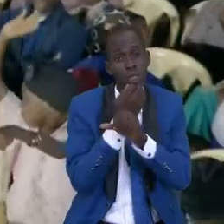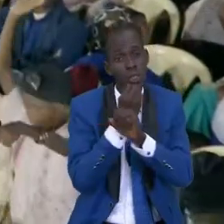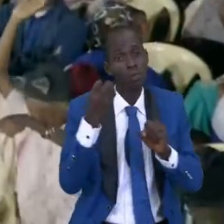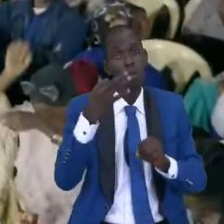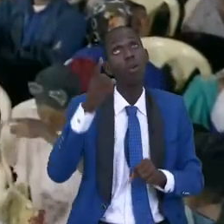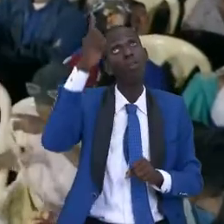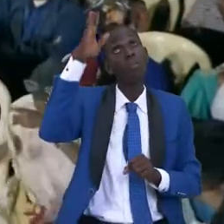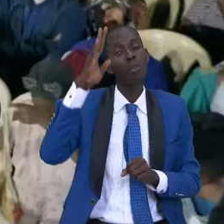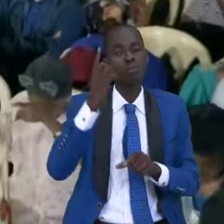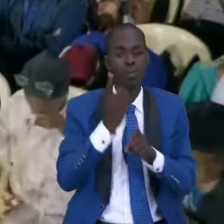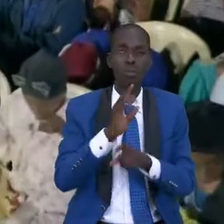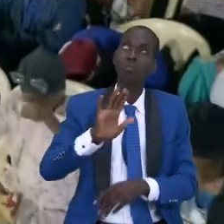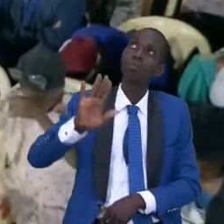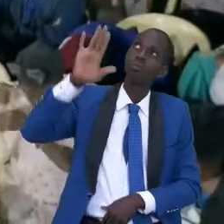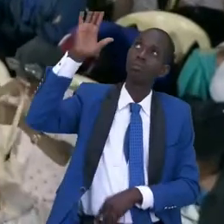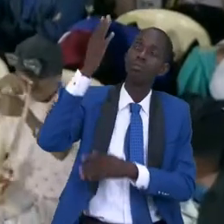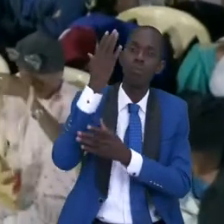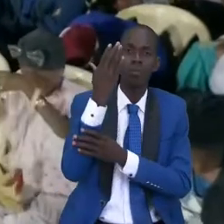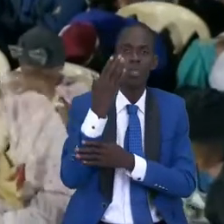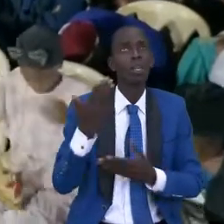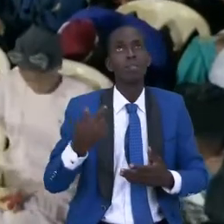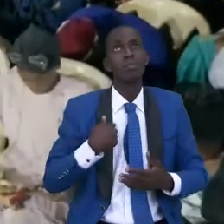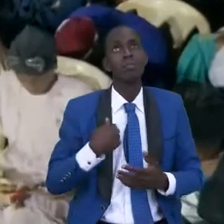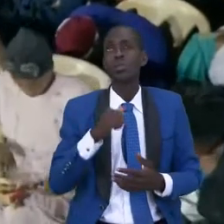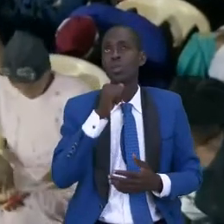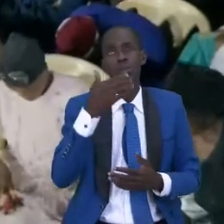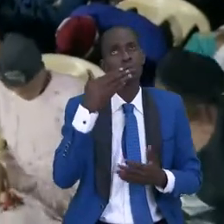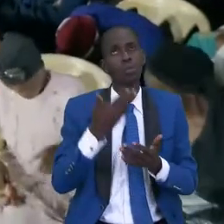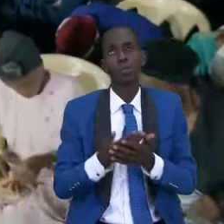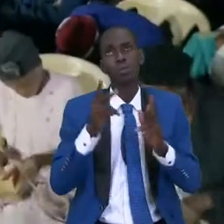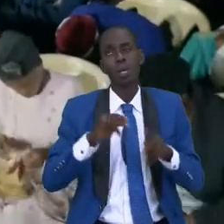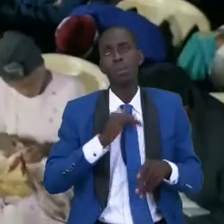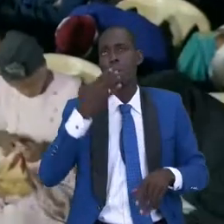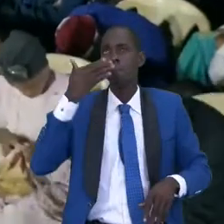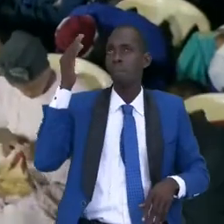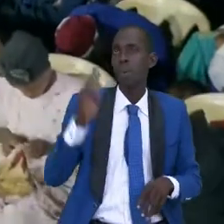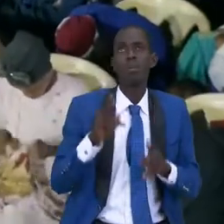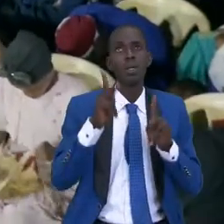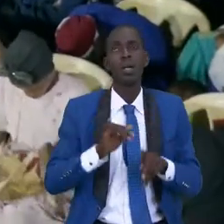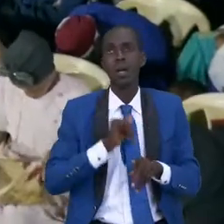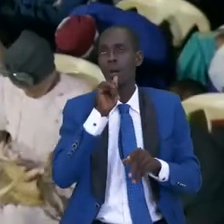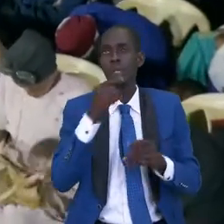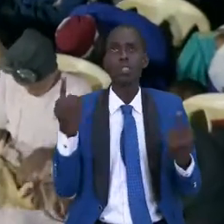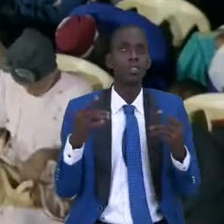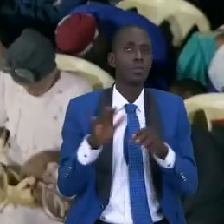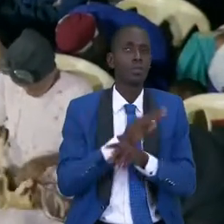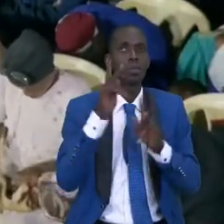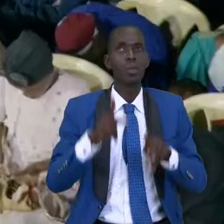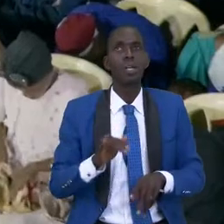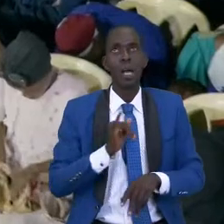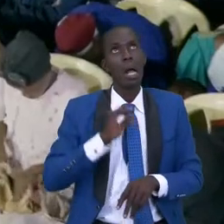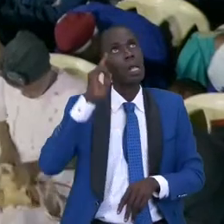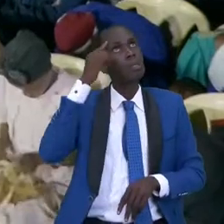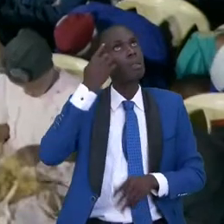hand. I have no marriage. I'm a bad person. I'm a sinful person. I think, I used to think I was